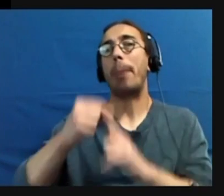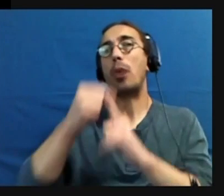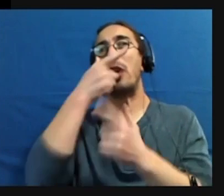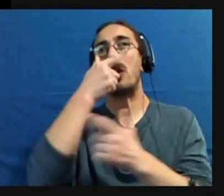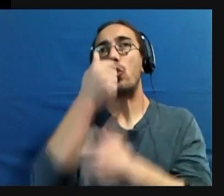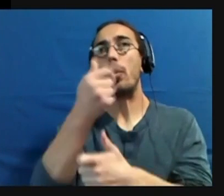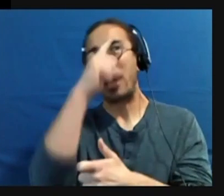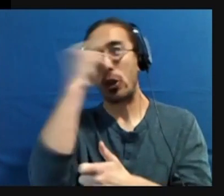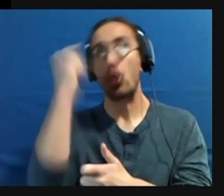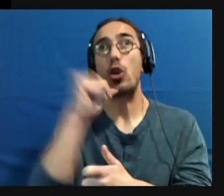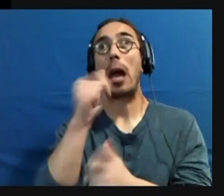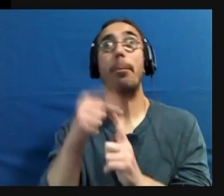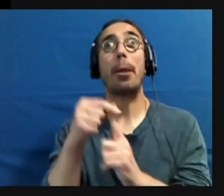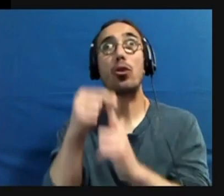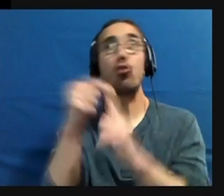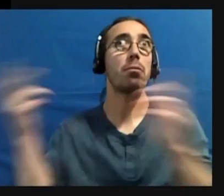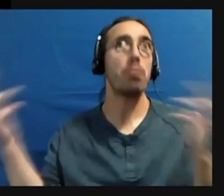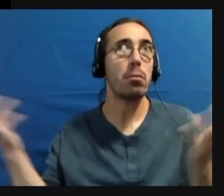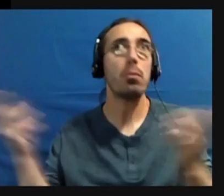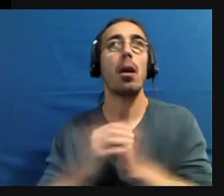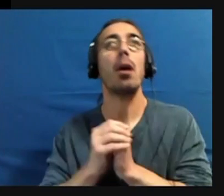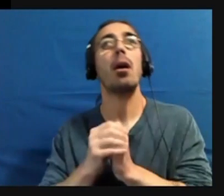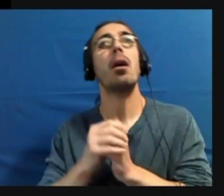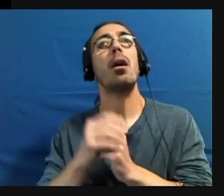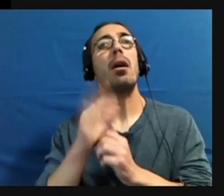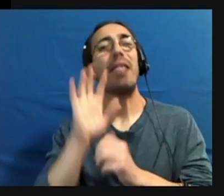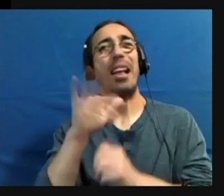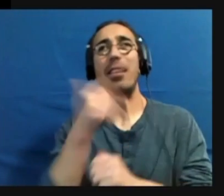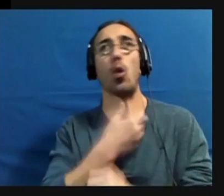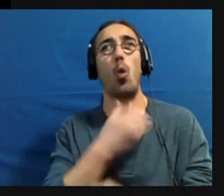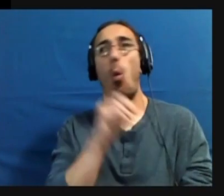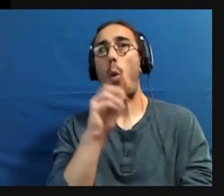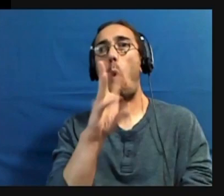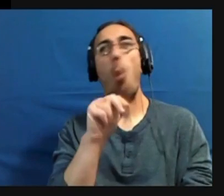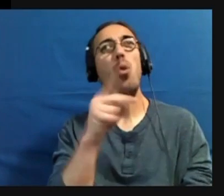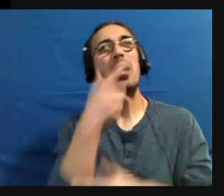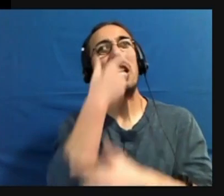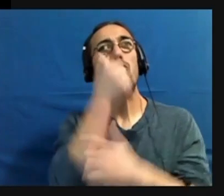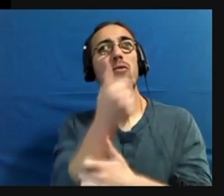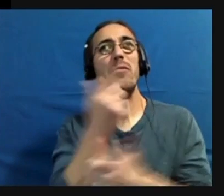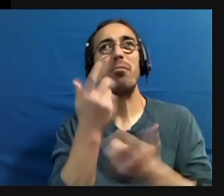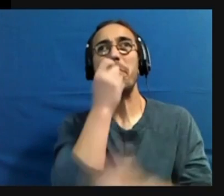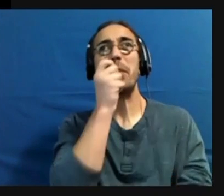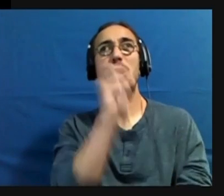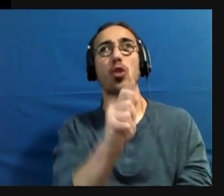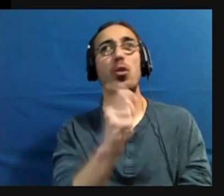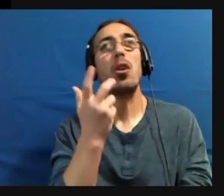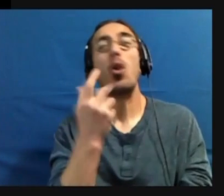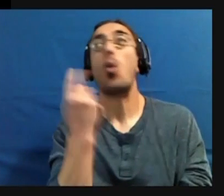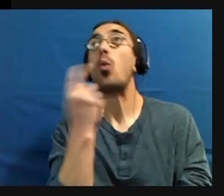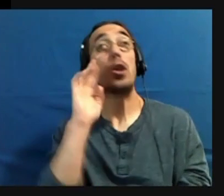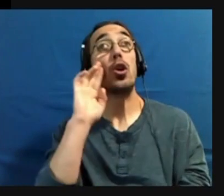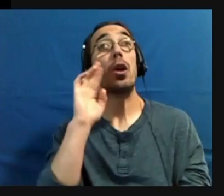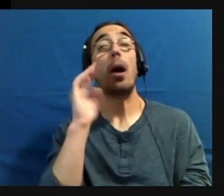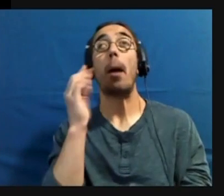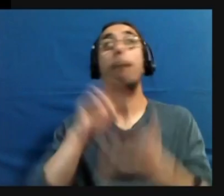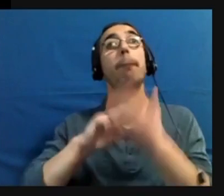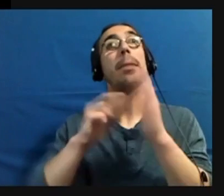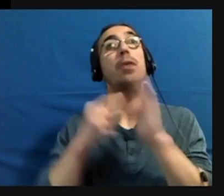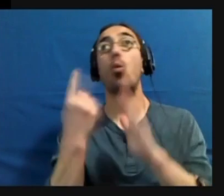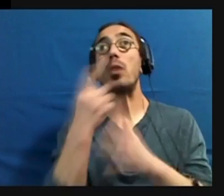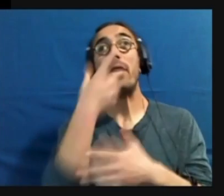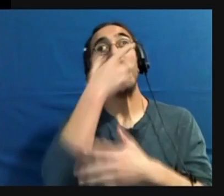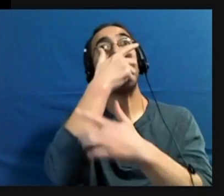special. Our interests are our interests, and just our ability to focus on them. And so this gets into our